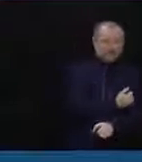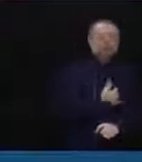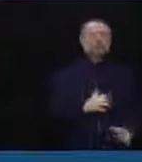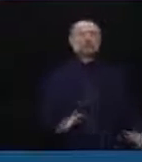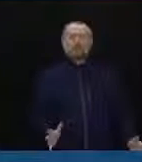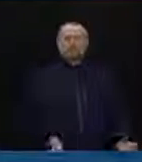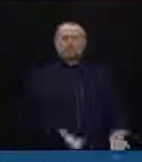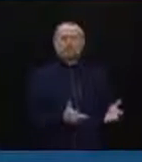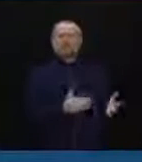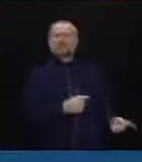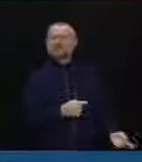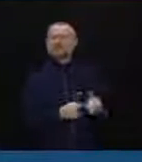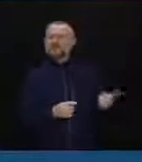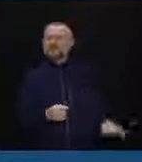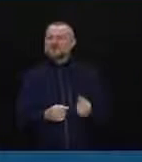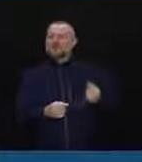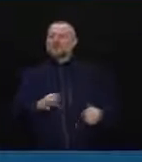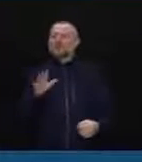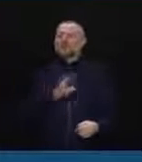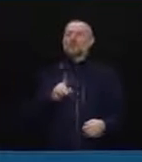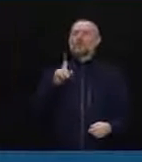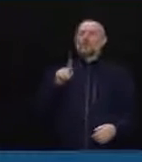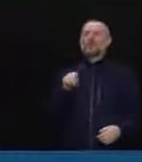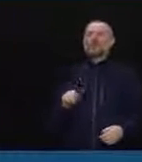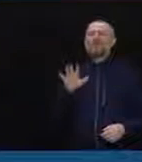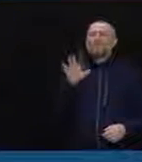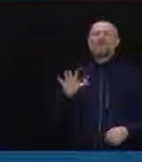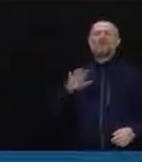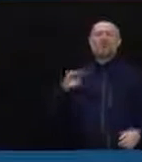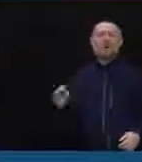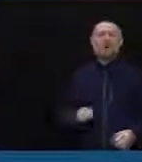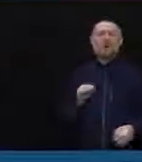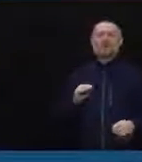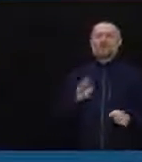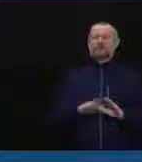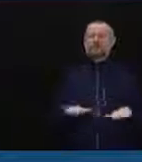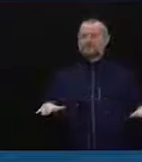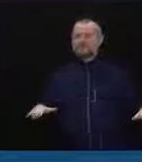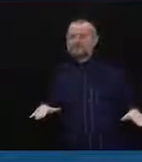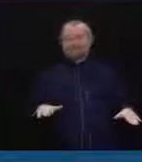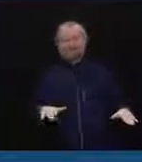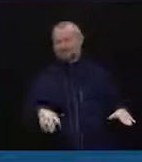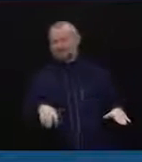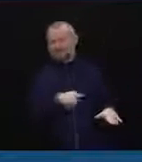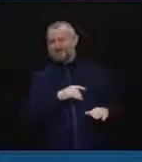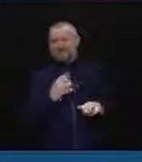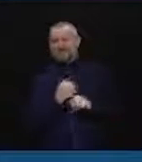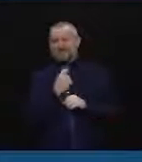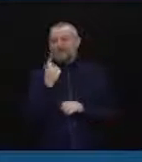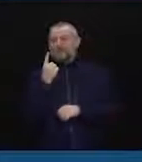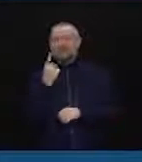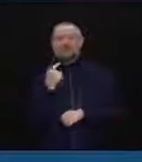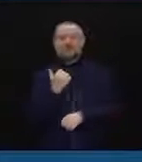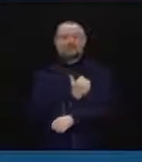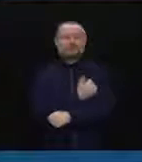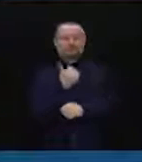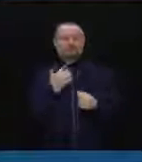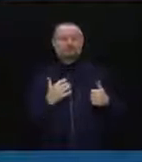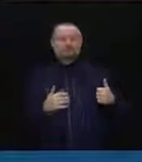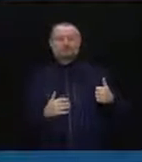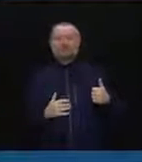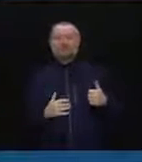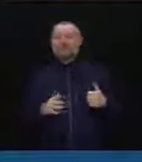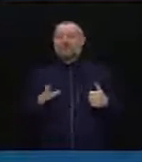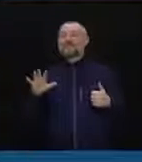like 1.5 million children have received at least one jab, 500,000 of them in the younger age group of 5